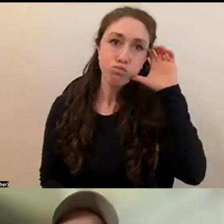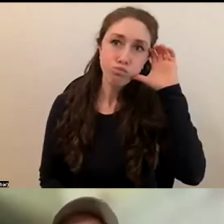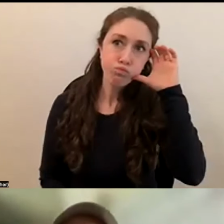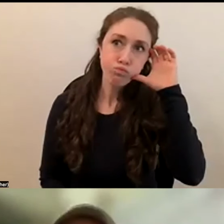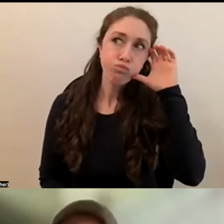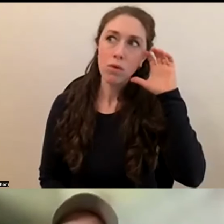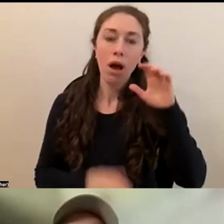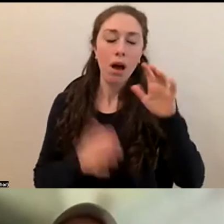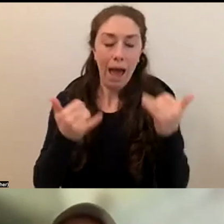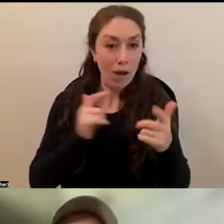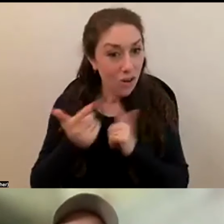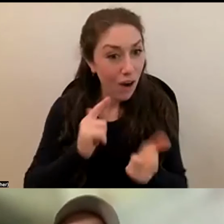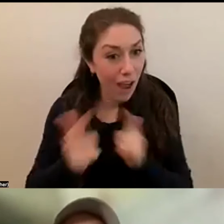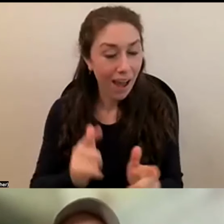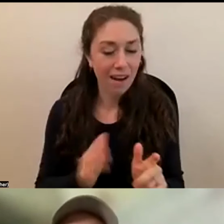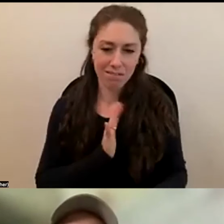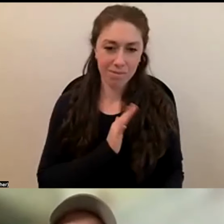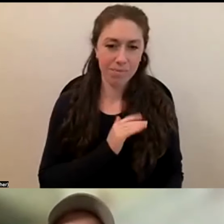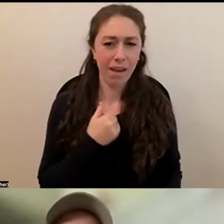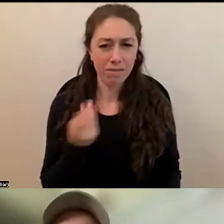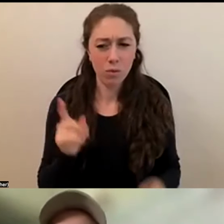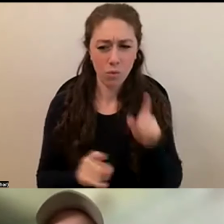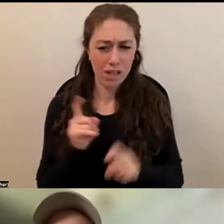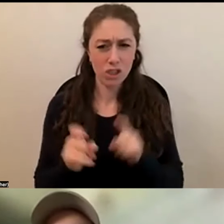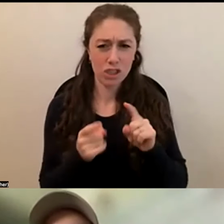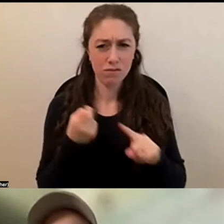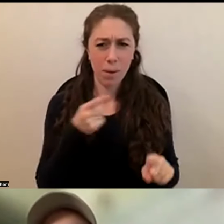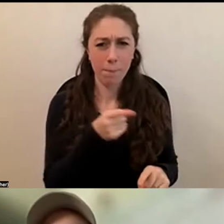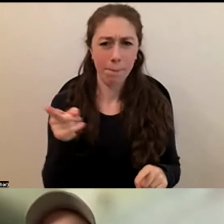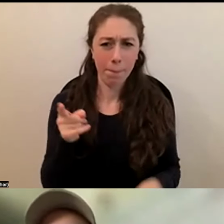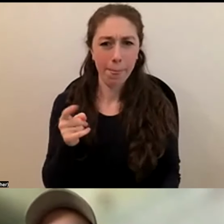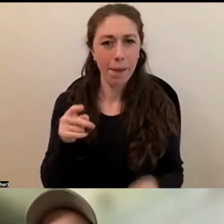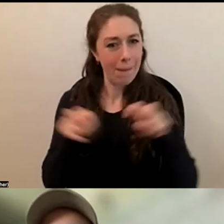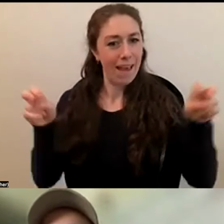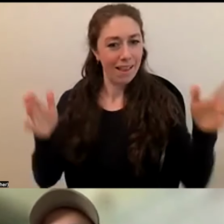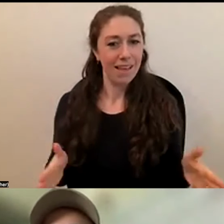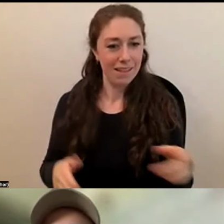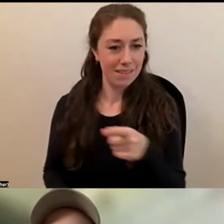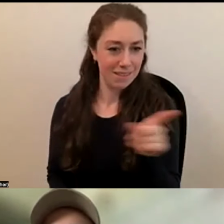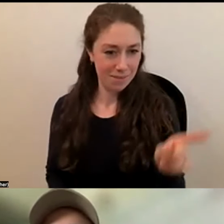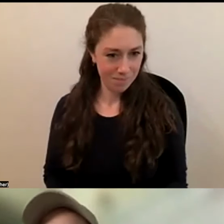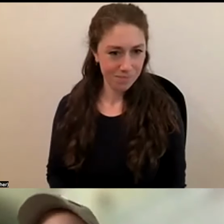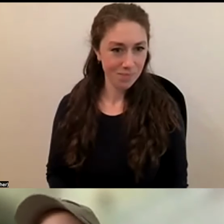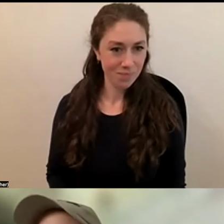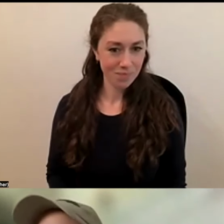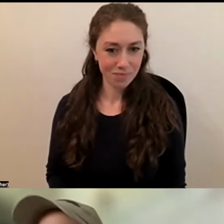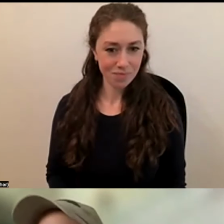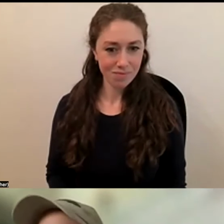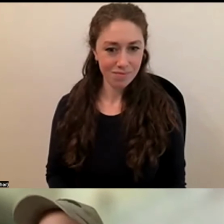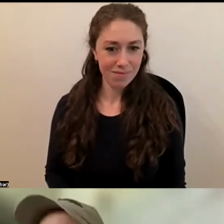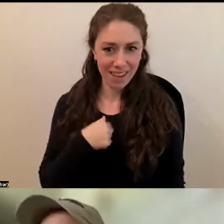stories. But we have a couple of questions from our panelists, and I really like